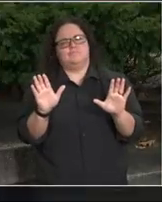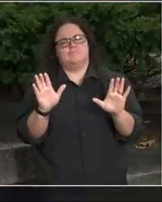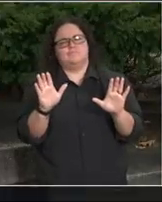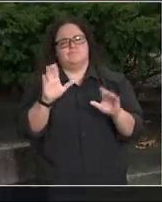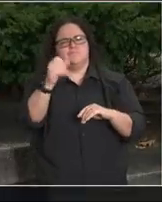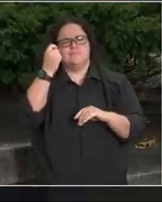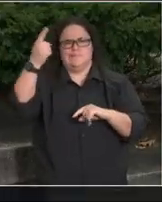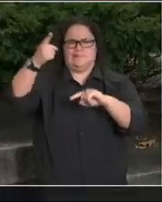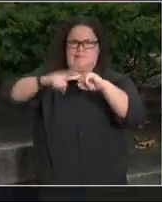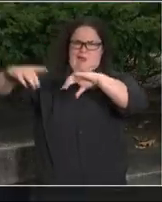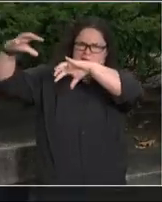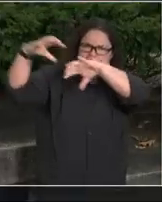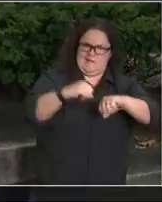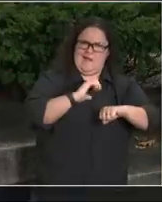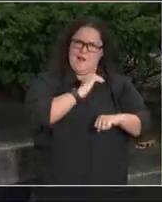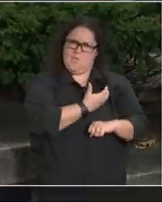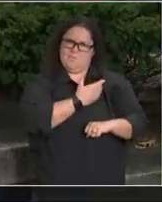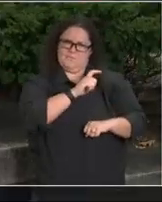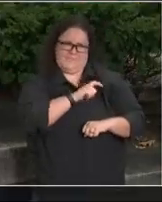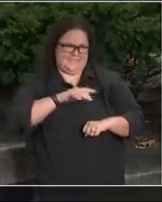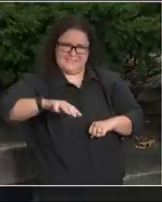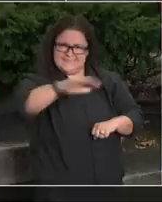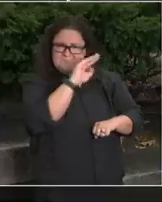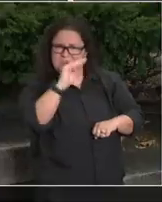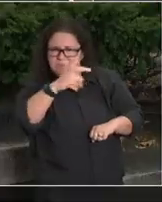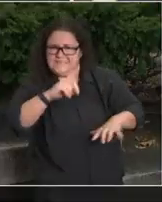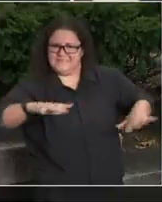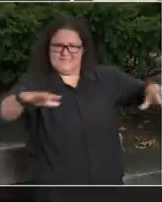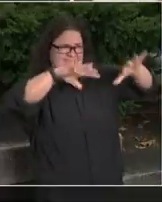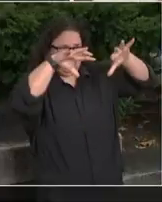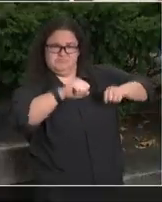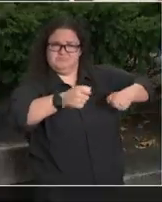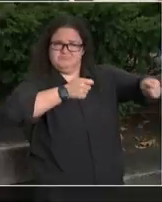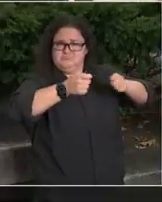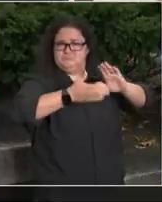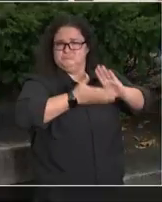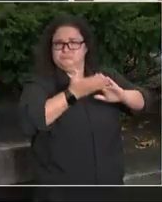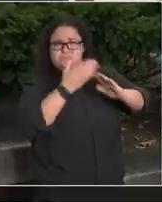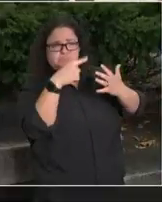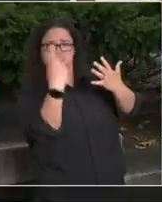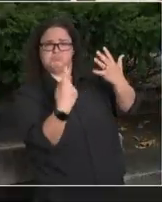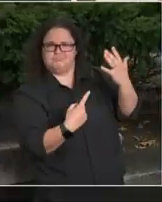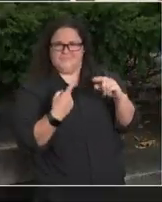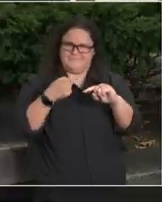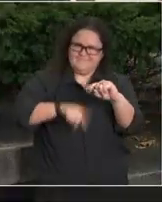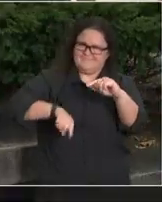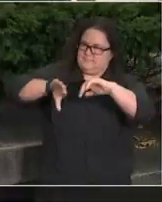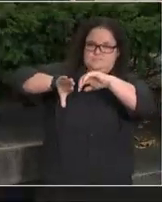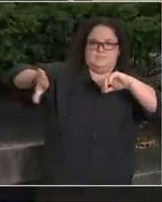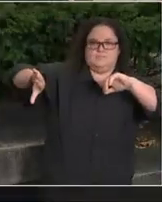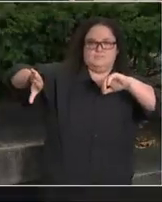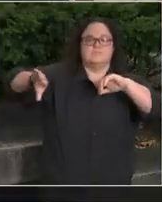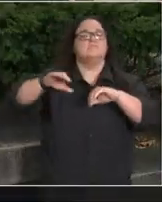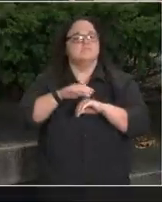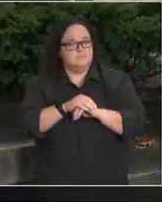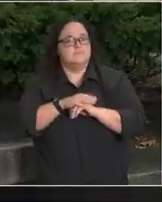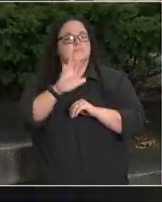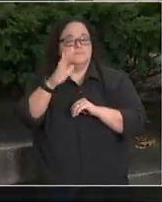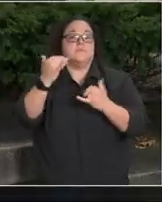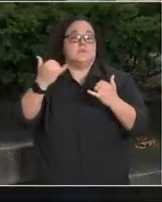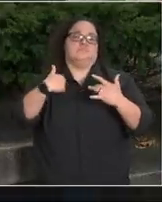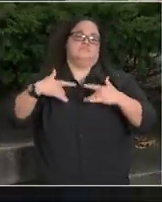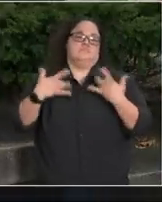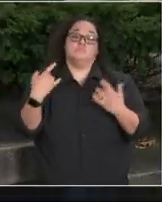our police force and put somebody in to run our police force. I'm very gratified that the judge today recognized that that is flagrantly